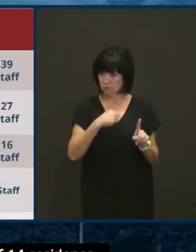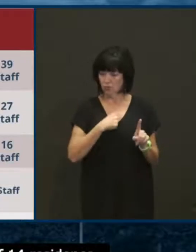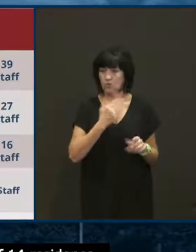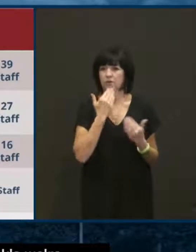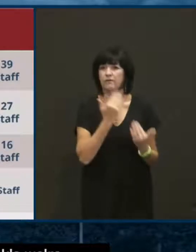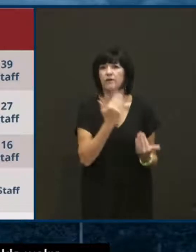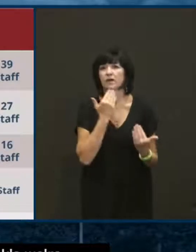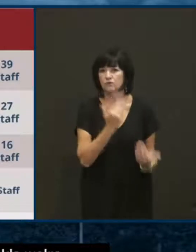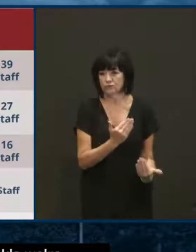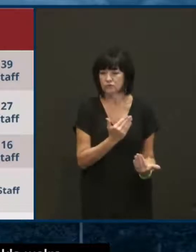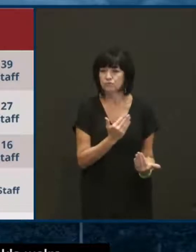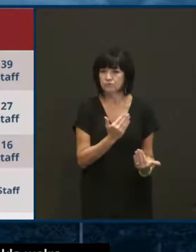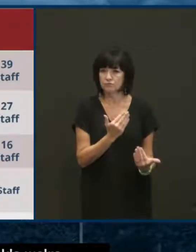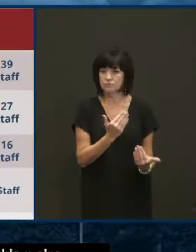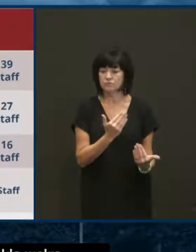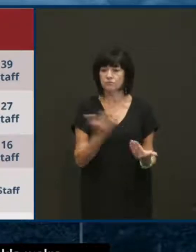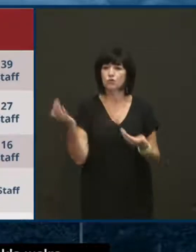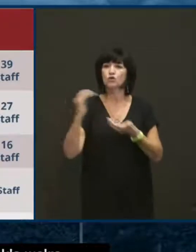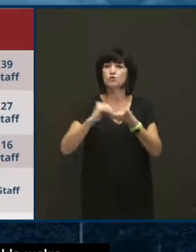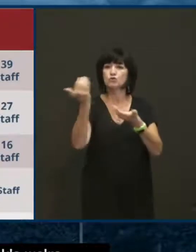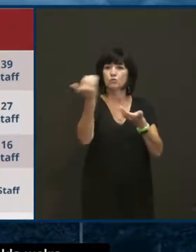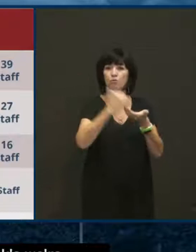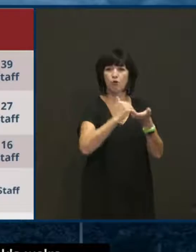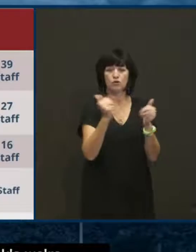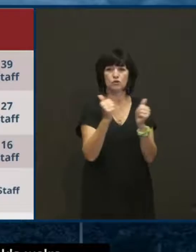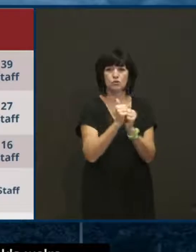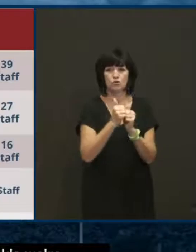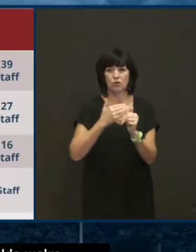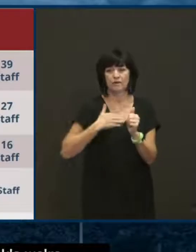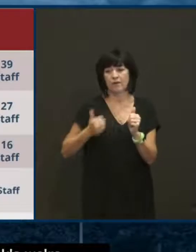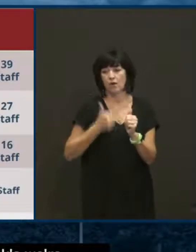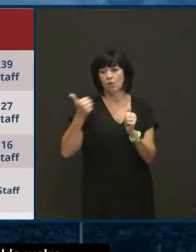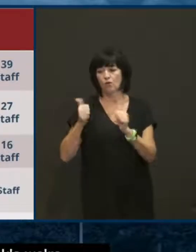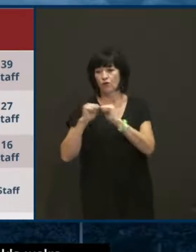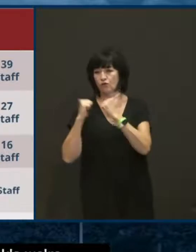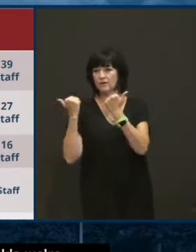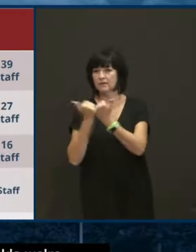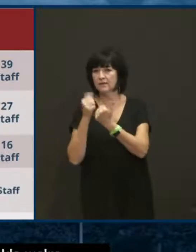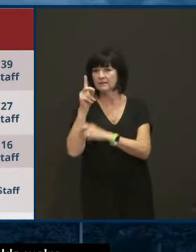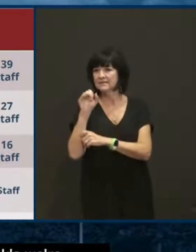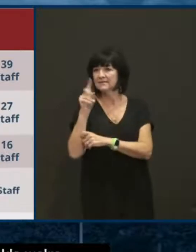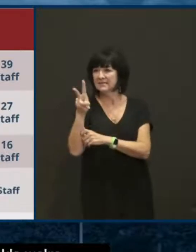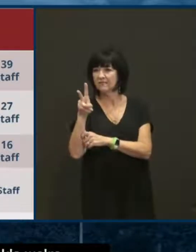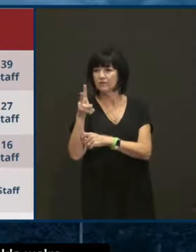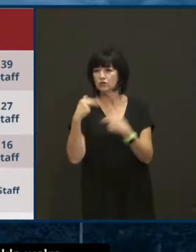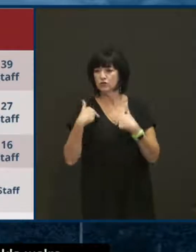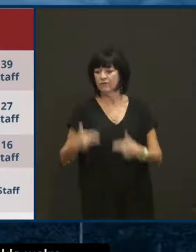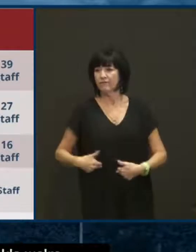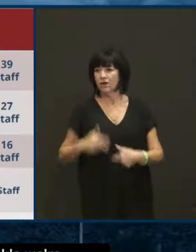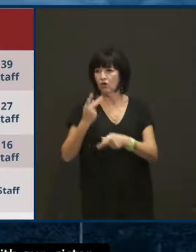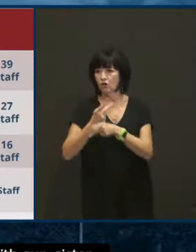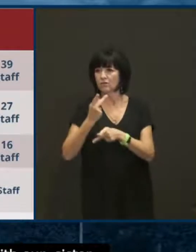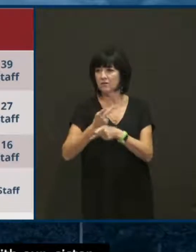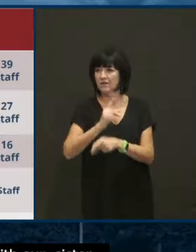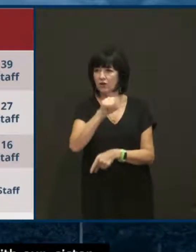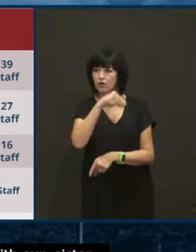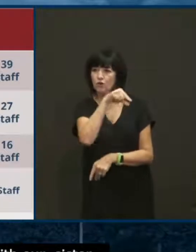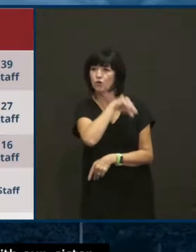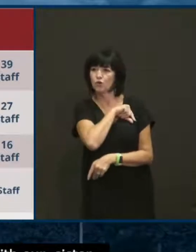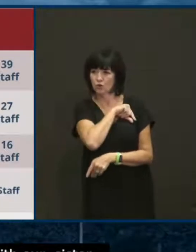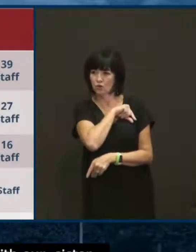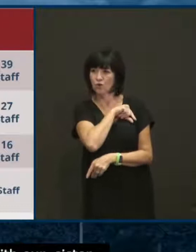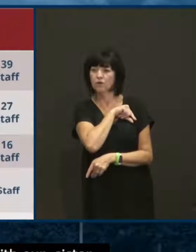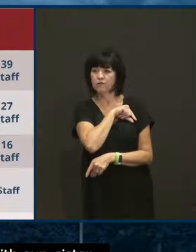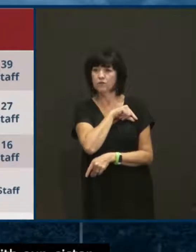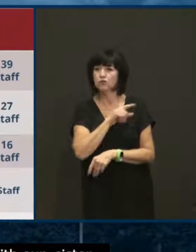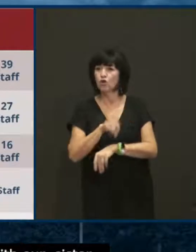to the partnership with our sister agency, Division of Healthcare Quality, and with the long-term care